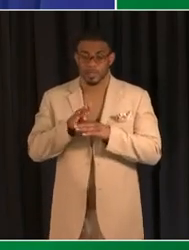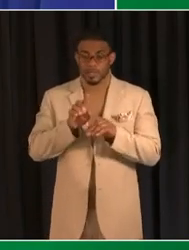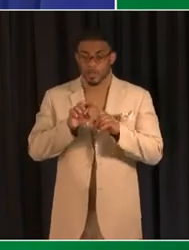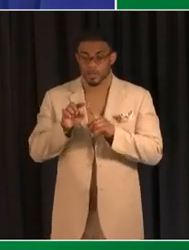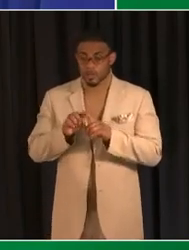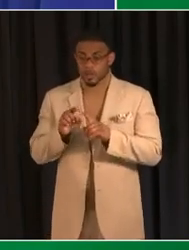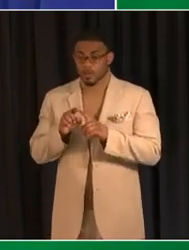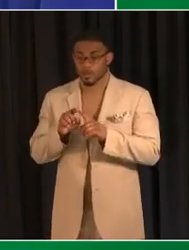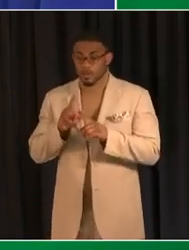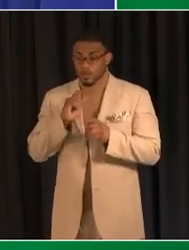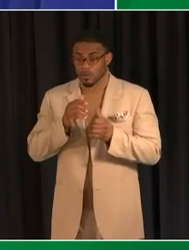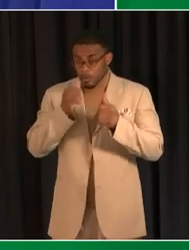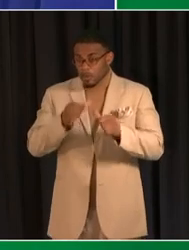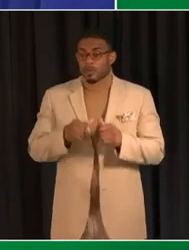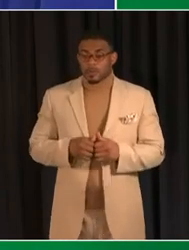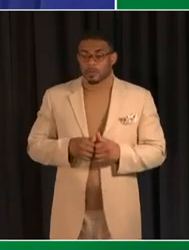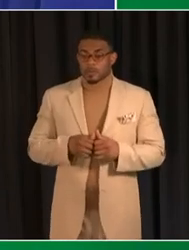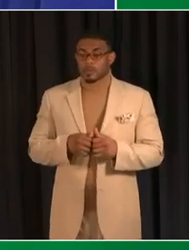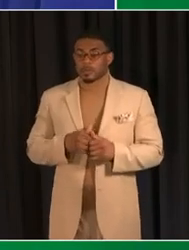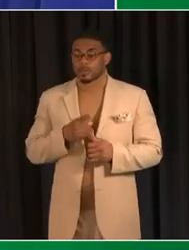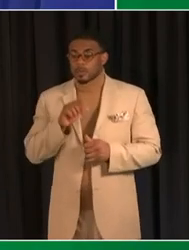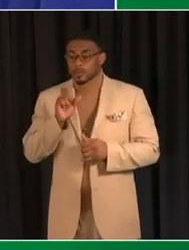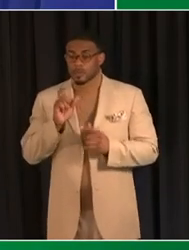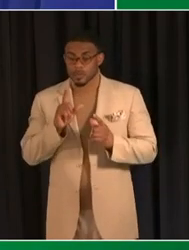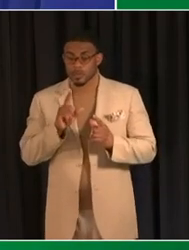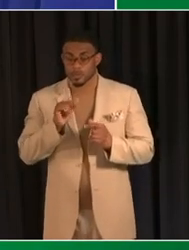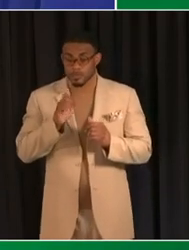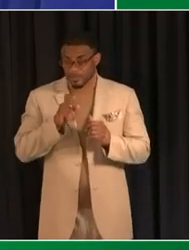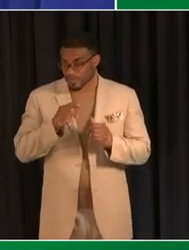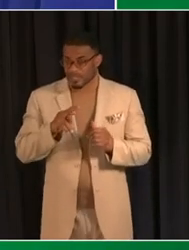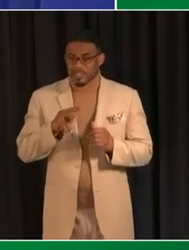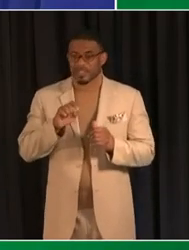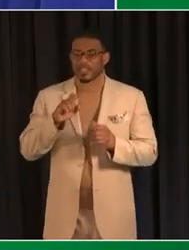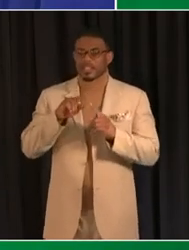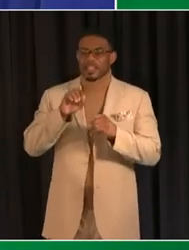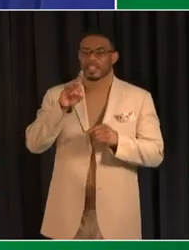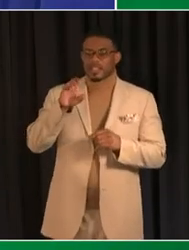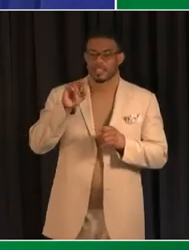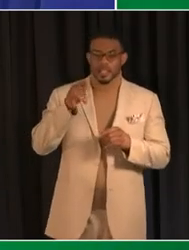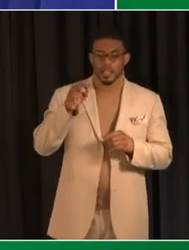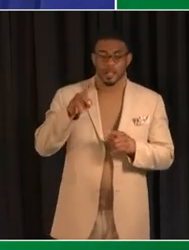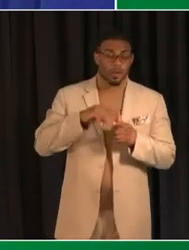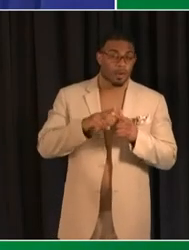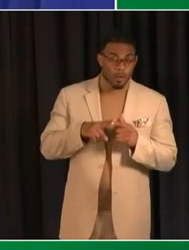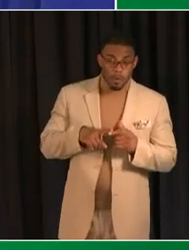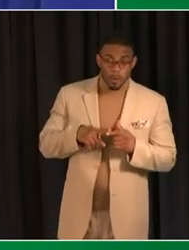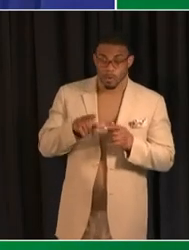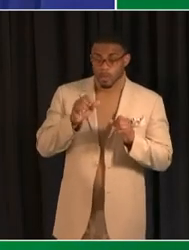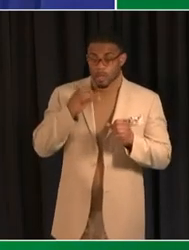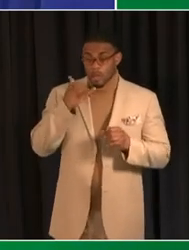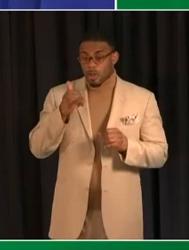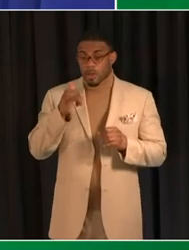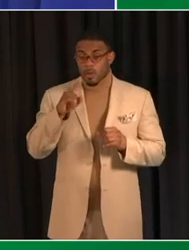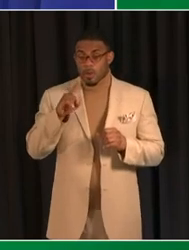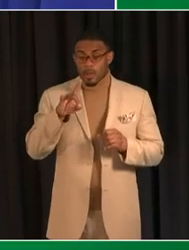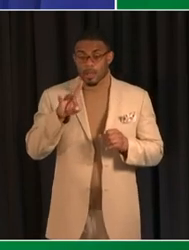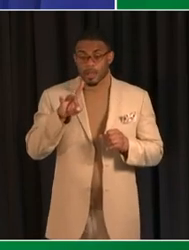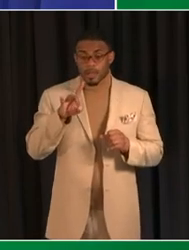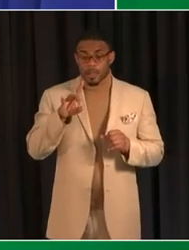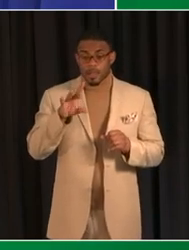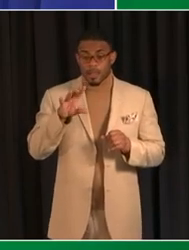to businesses as well to post them. But you can go to vaccinate.dc.gov or you can